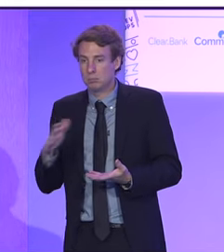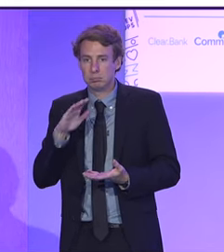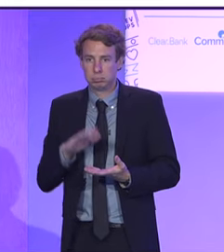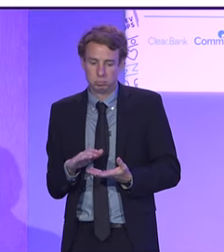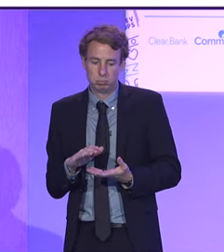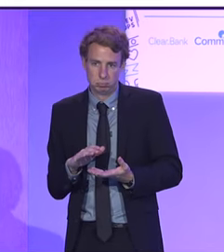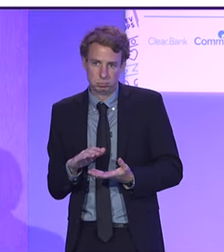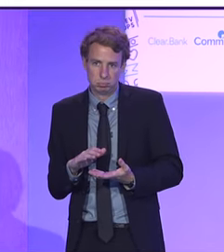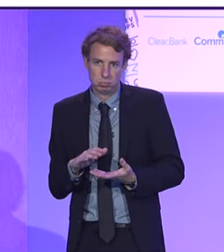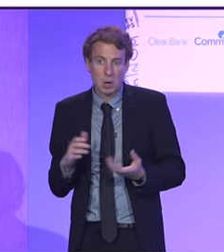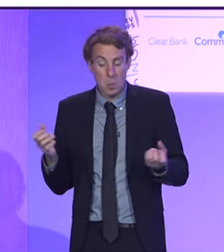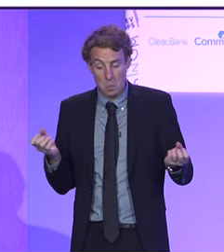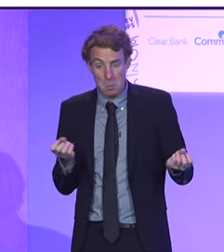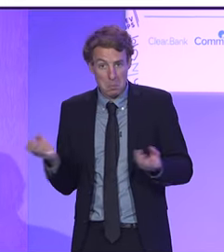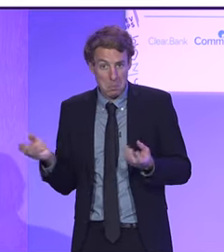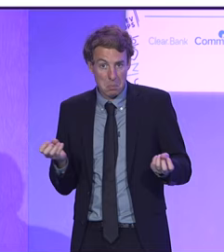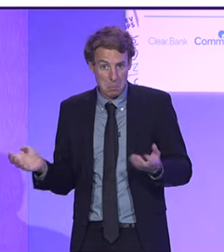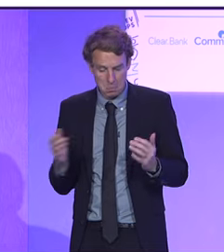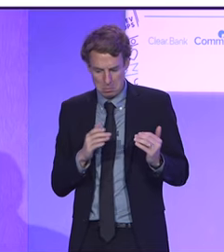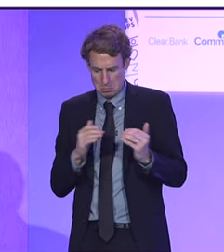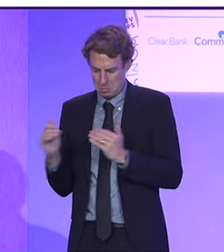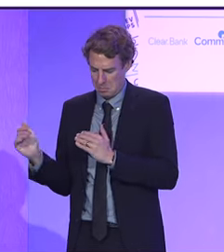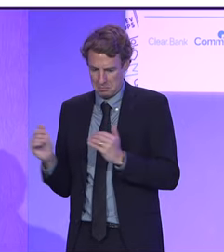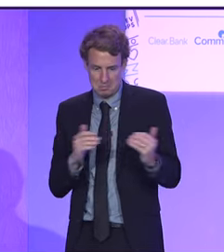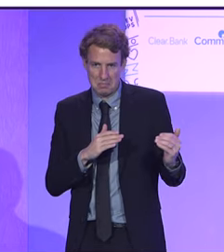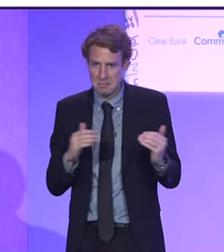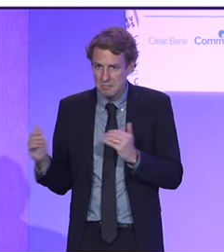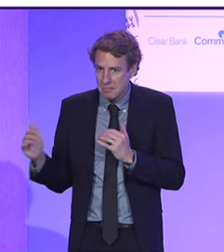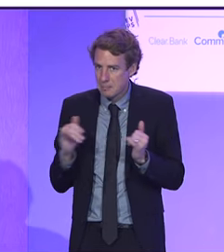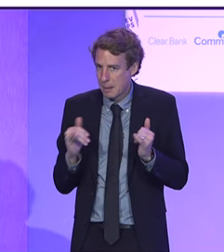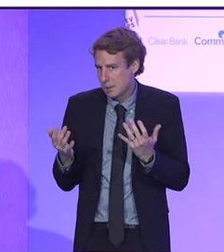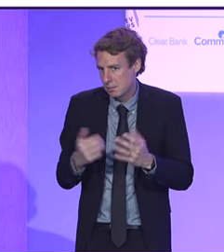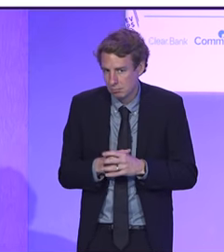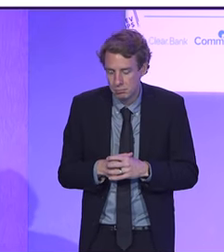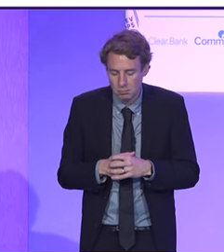are the same, then you will reach some kind of equilibrium within a stock.